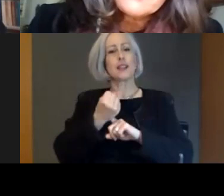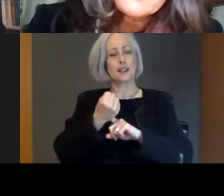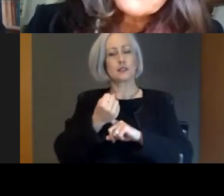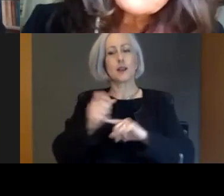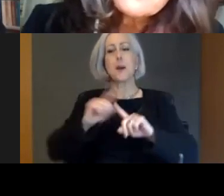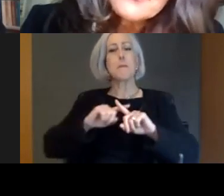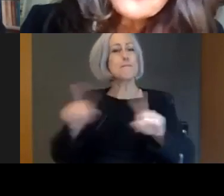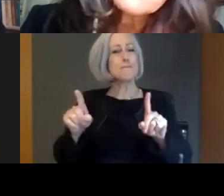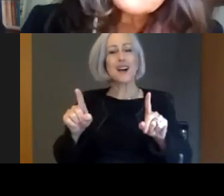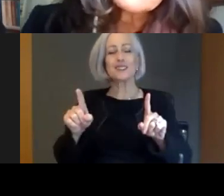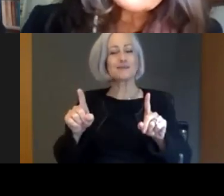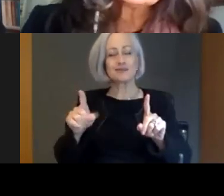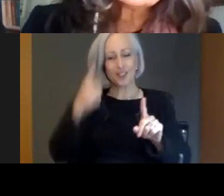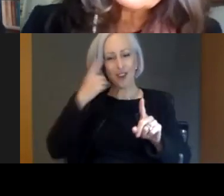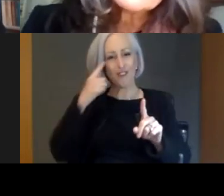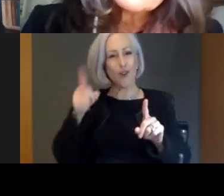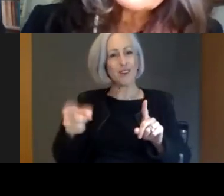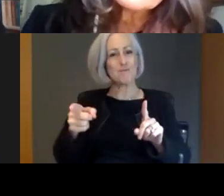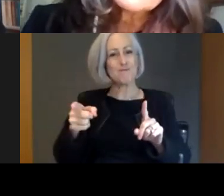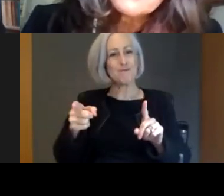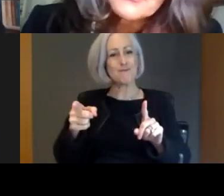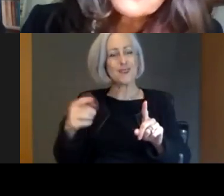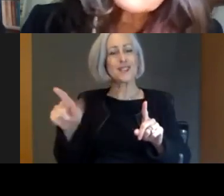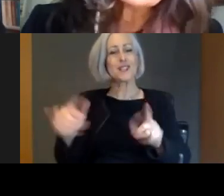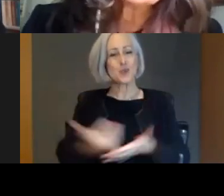away. But for him, it was something new.